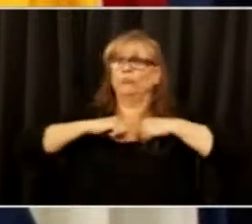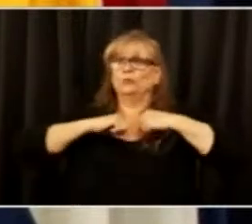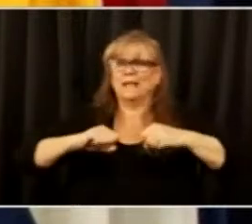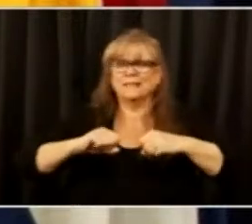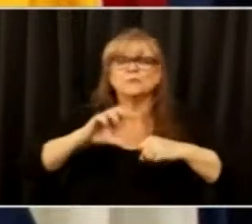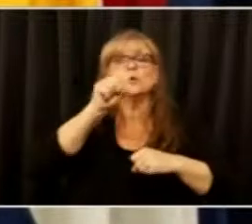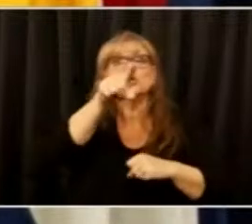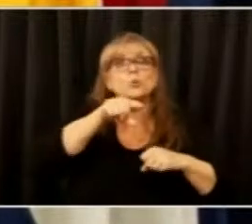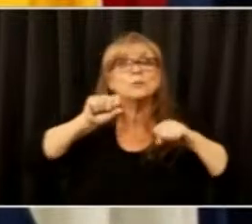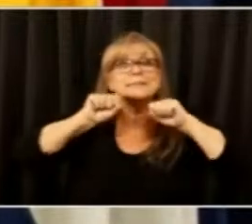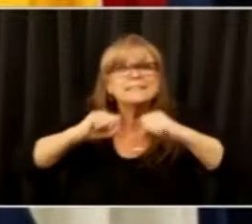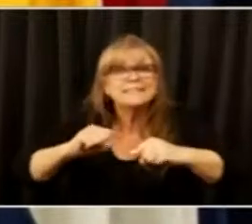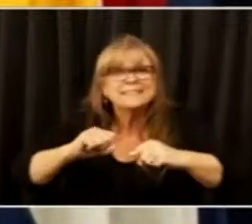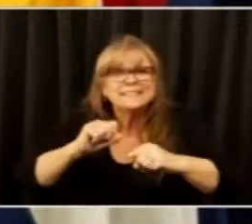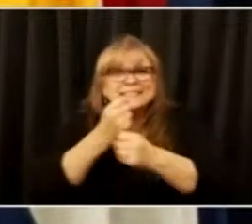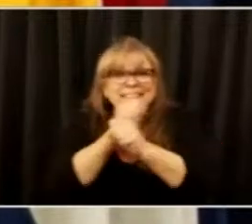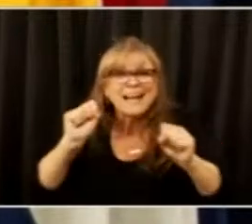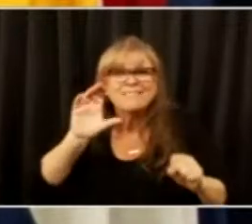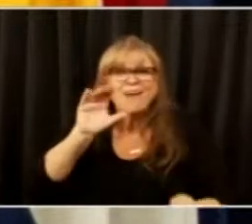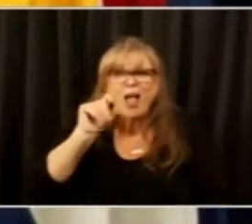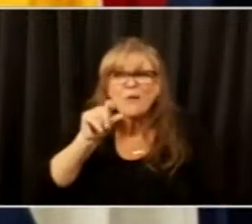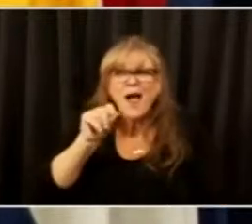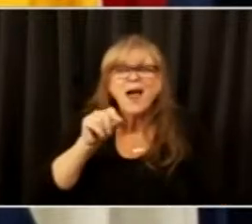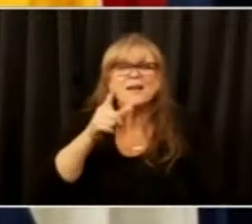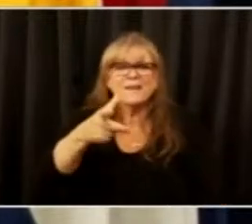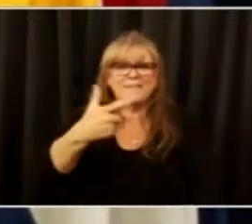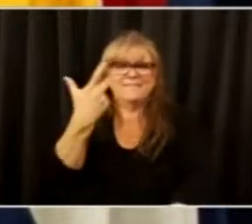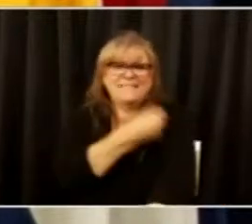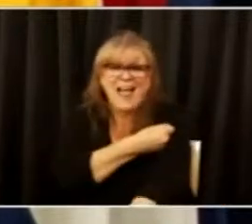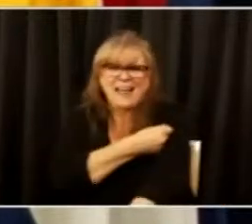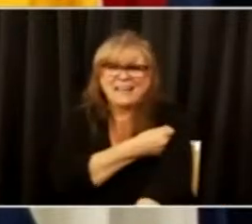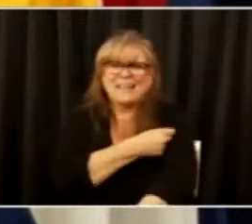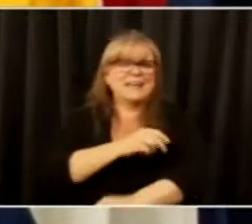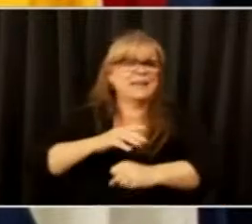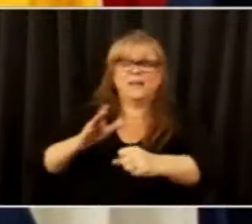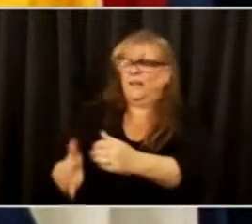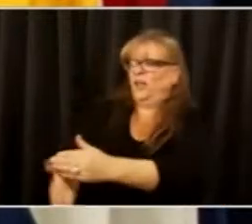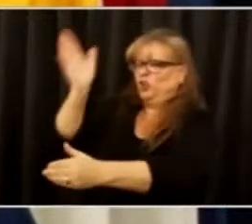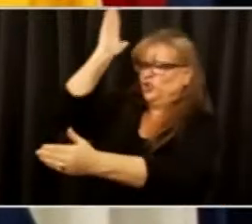Get vaccinated. Let's end this thing. Happy to take some questions.